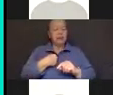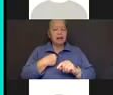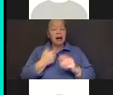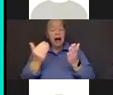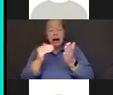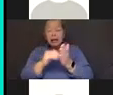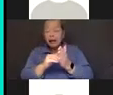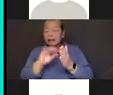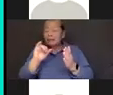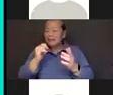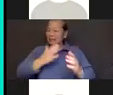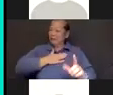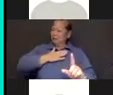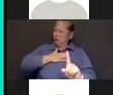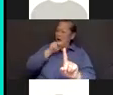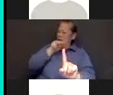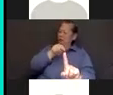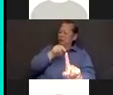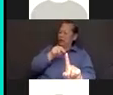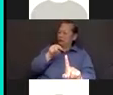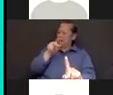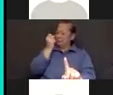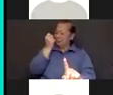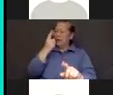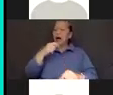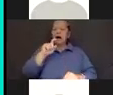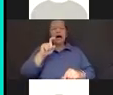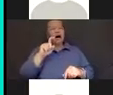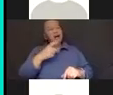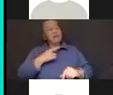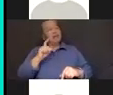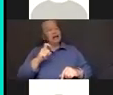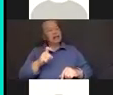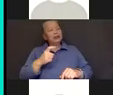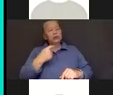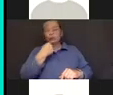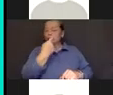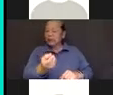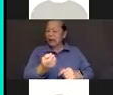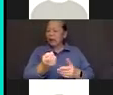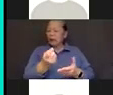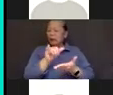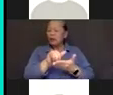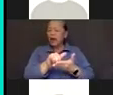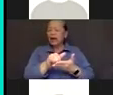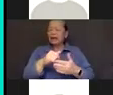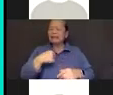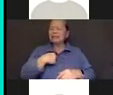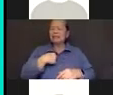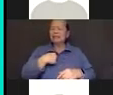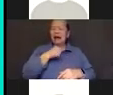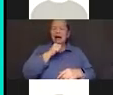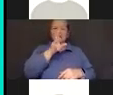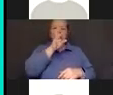my perspective, right? So I feel like I need to say that I don't speak for a